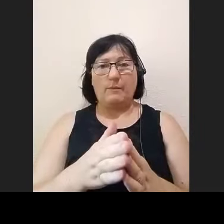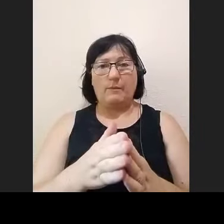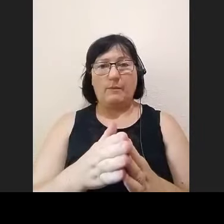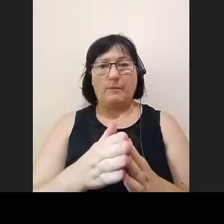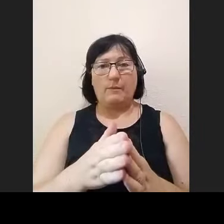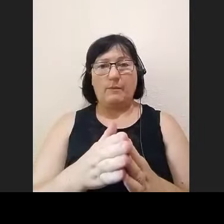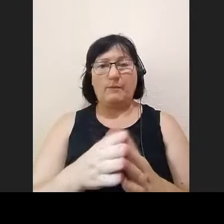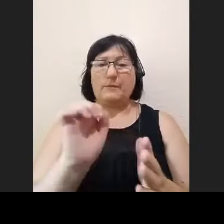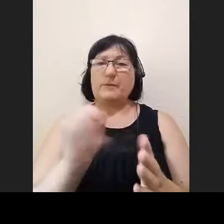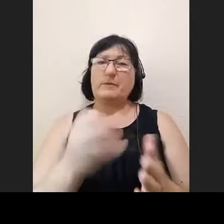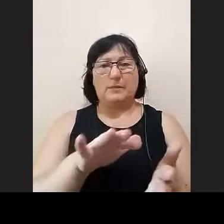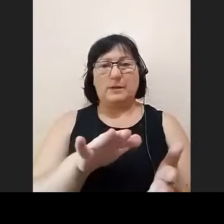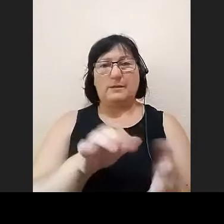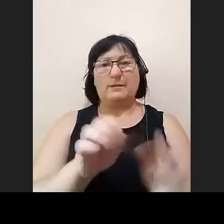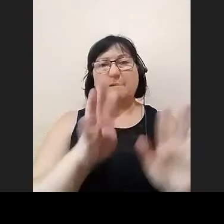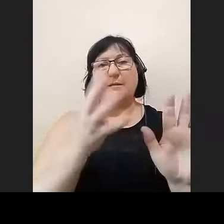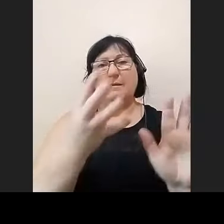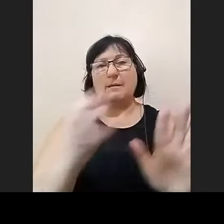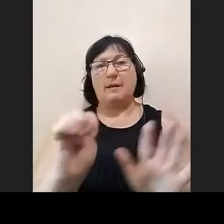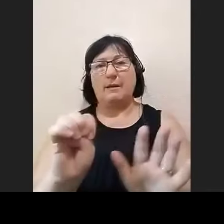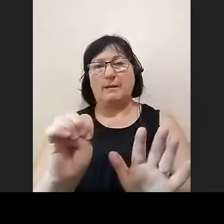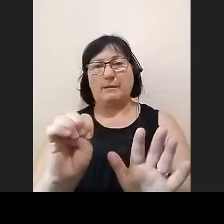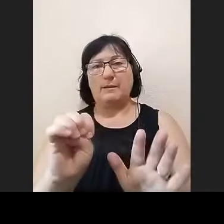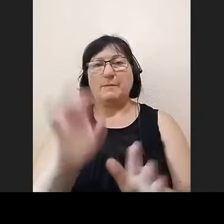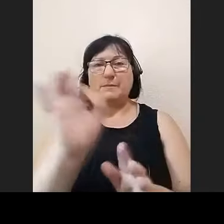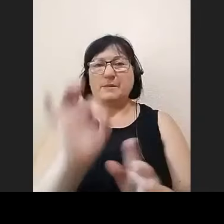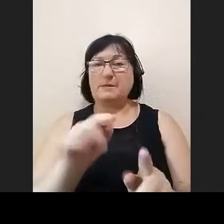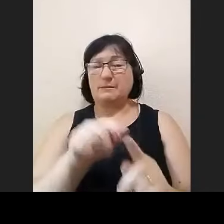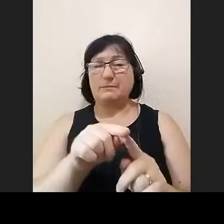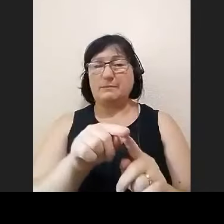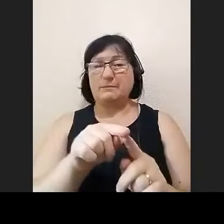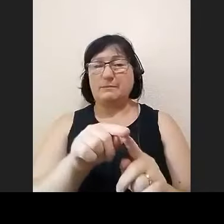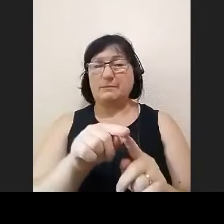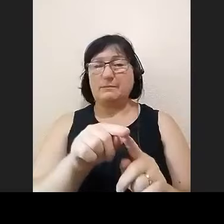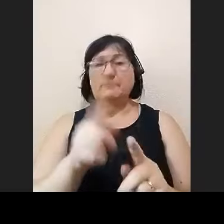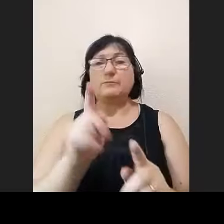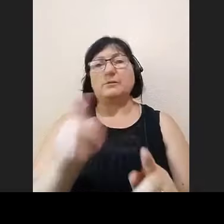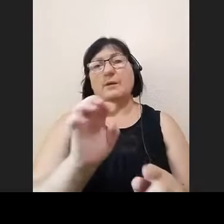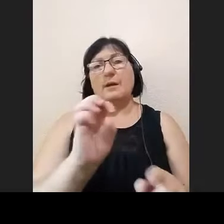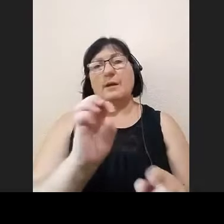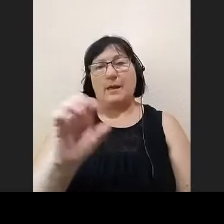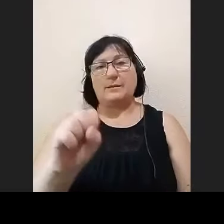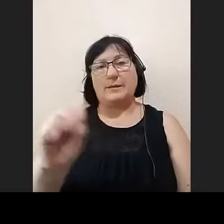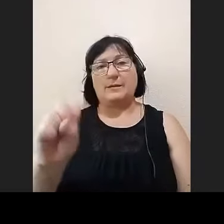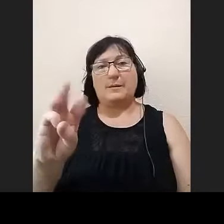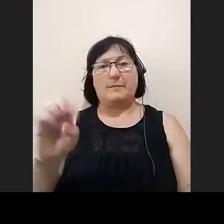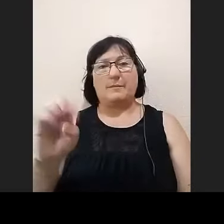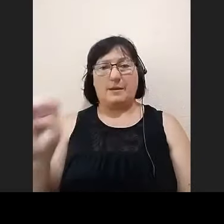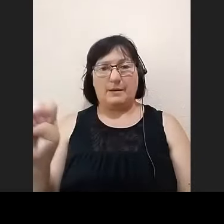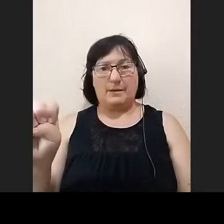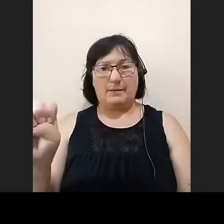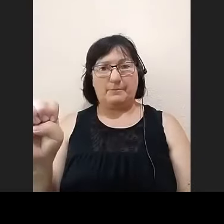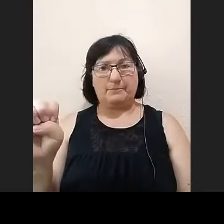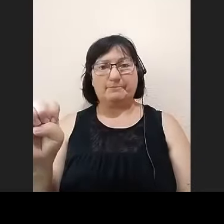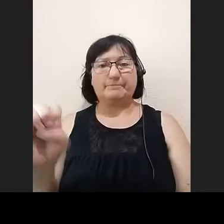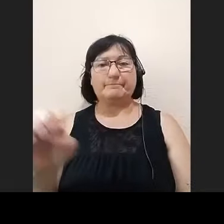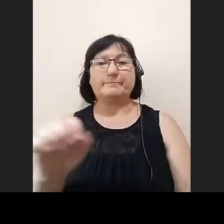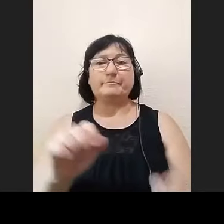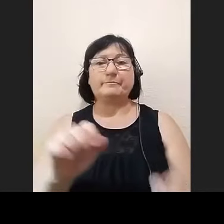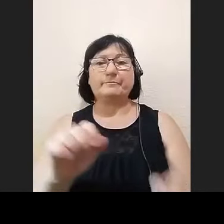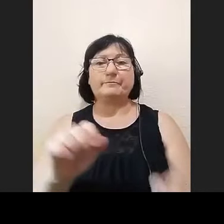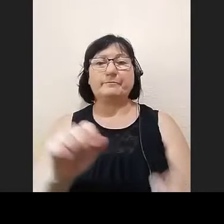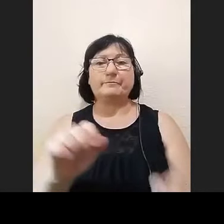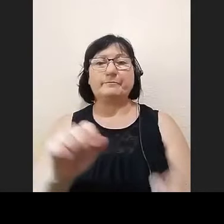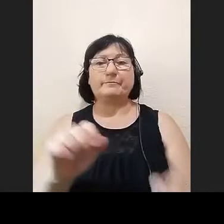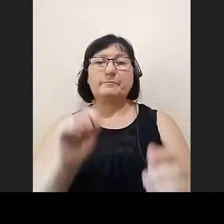the SMME sector. The Authorized Economic Operator Program, or AEO program, is one of the